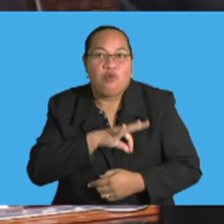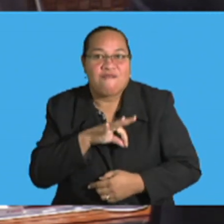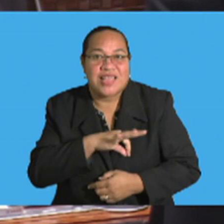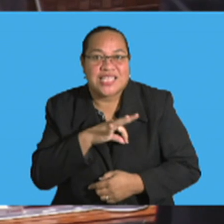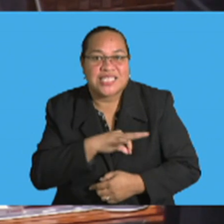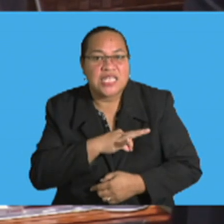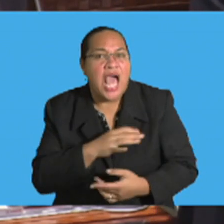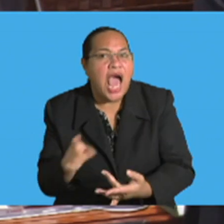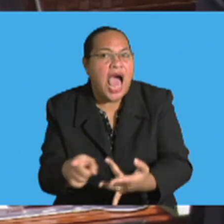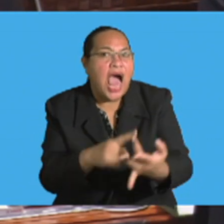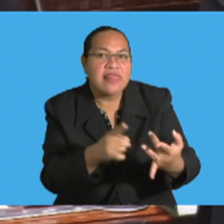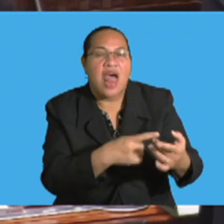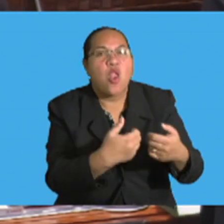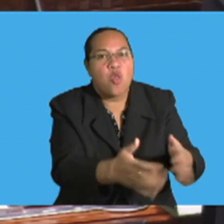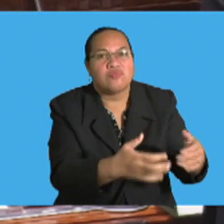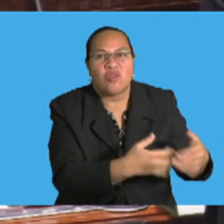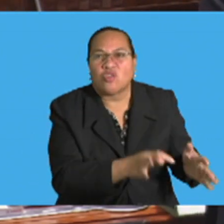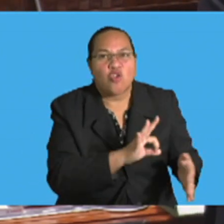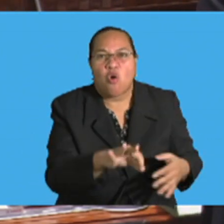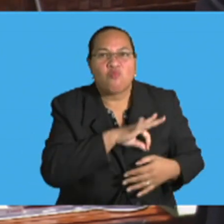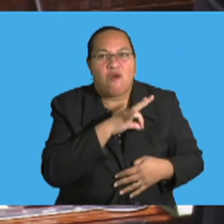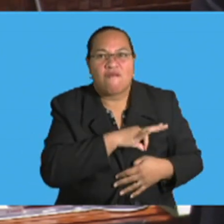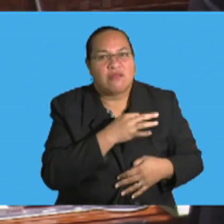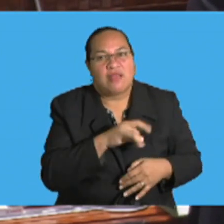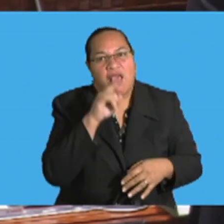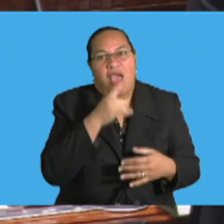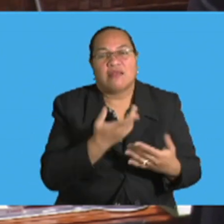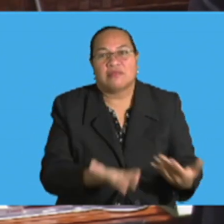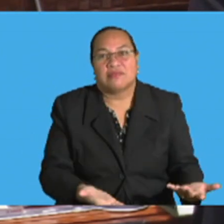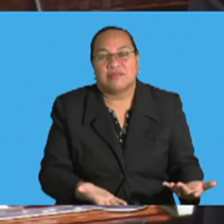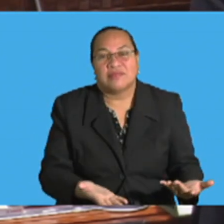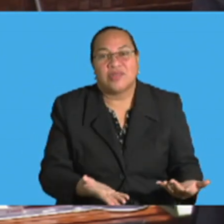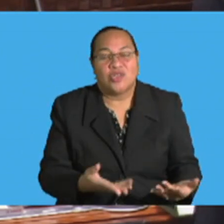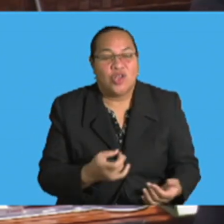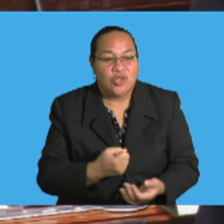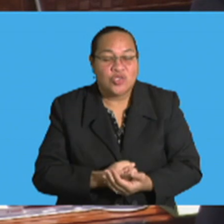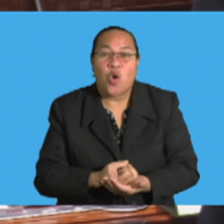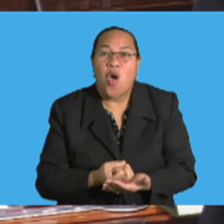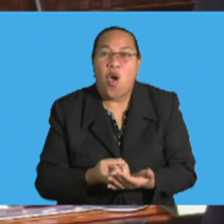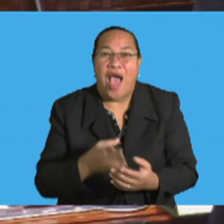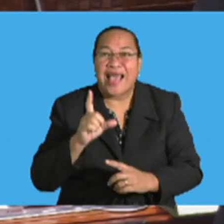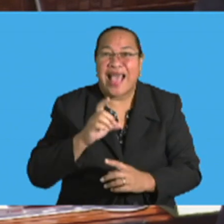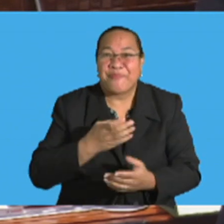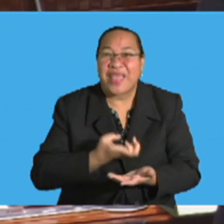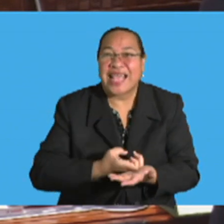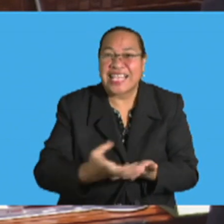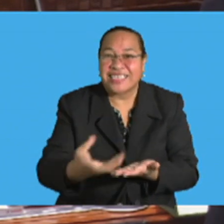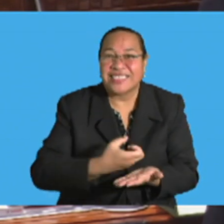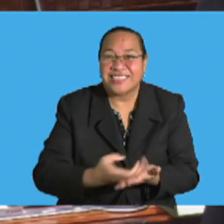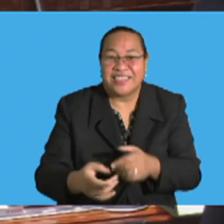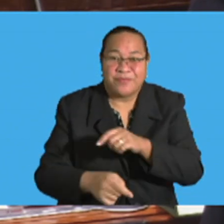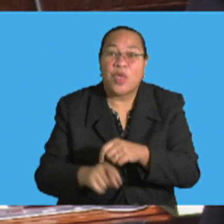losses. And in fact, the amount of capital expenditure for the outer islands was